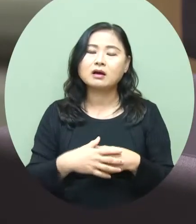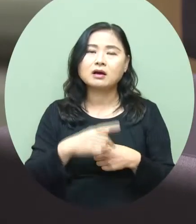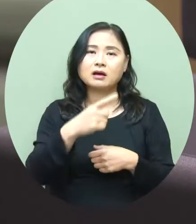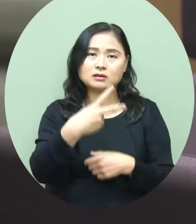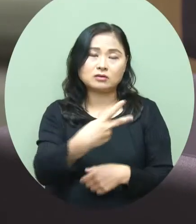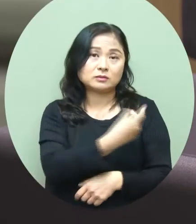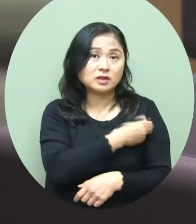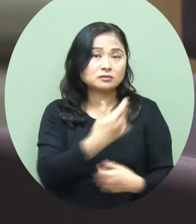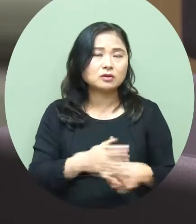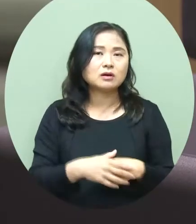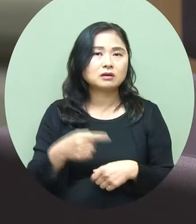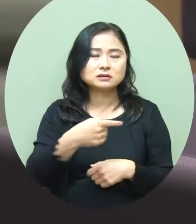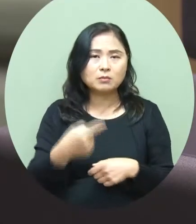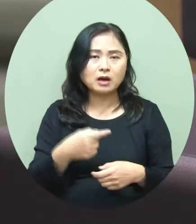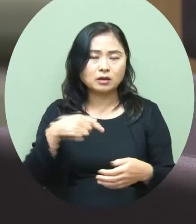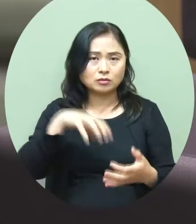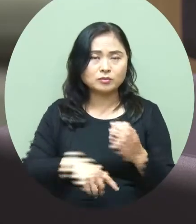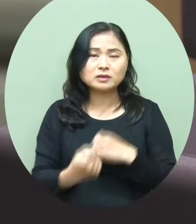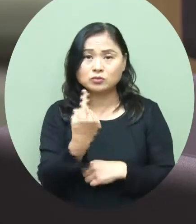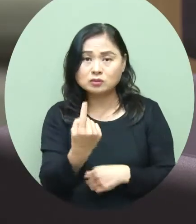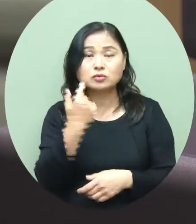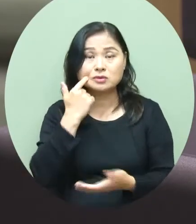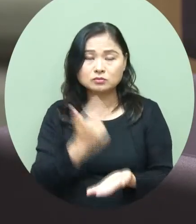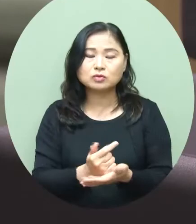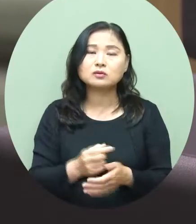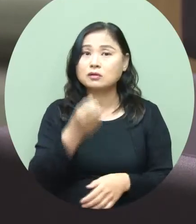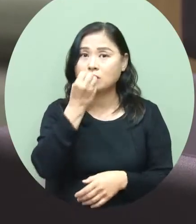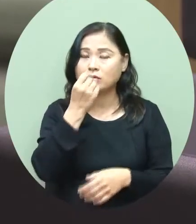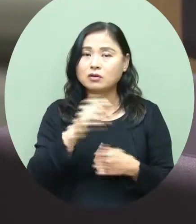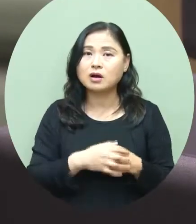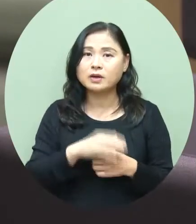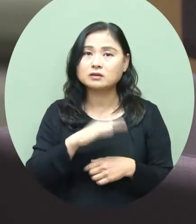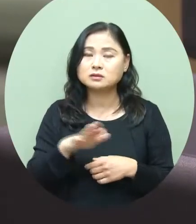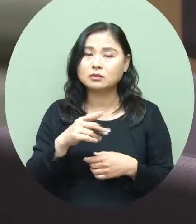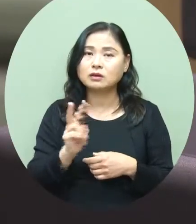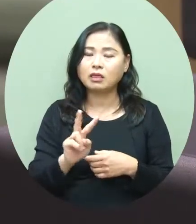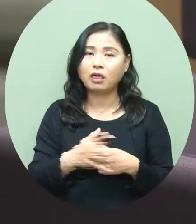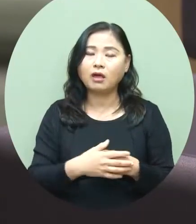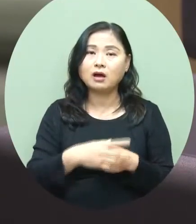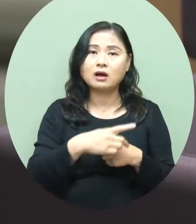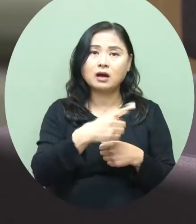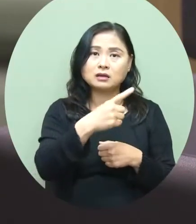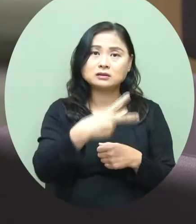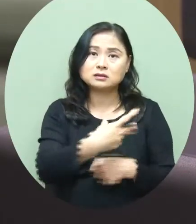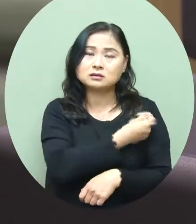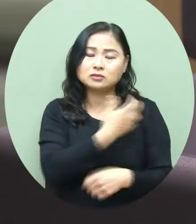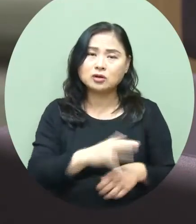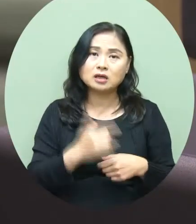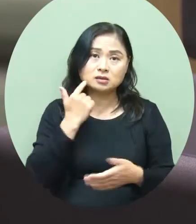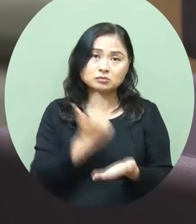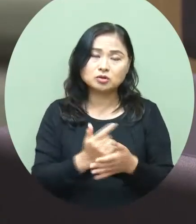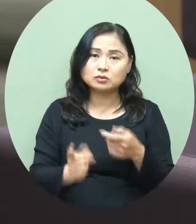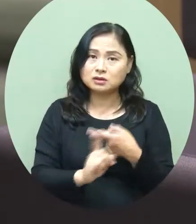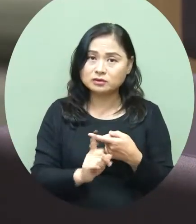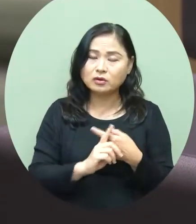cases, do they have any problems? There's 38 serious cases. So are there any